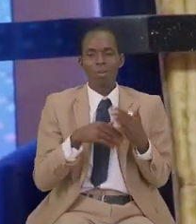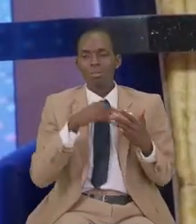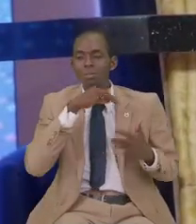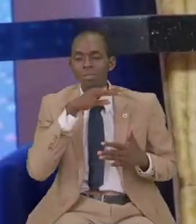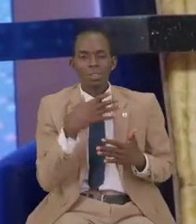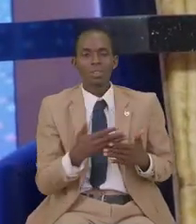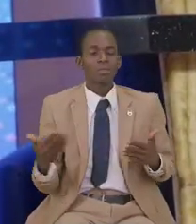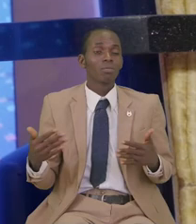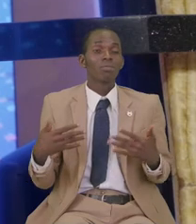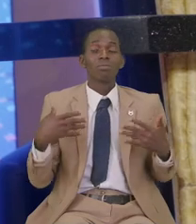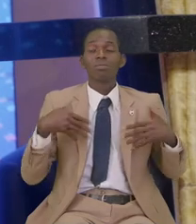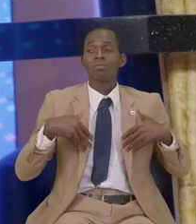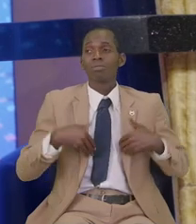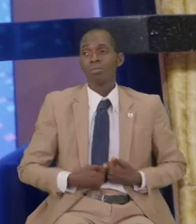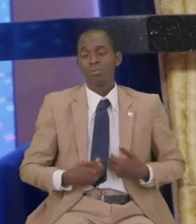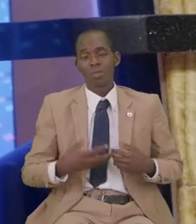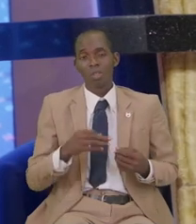day. I think I'm tired.